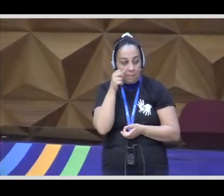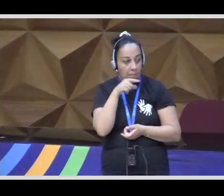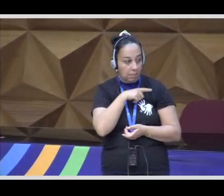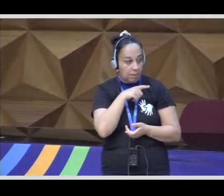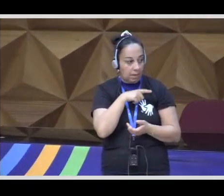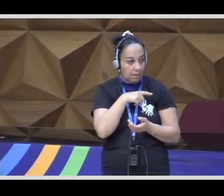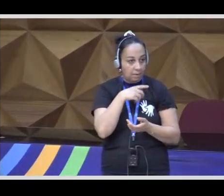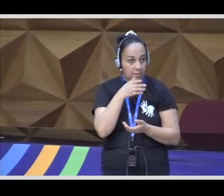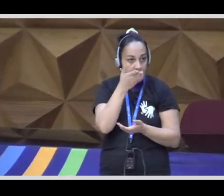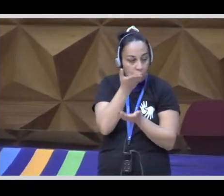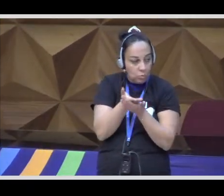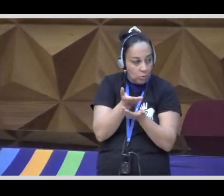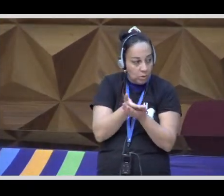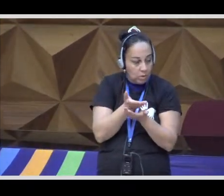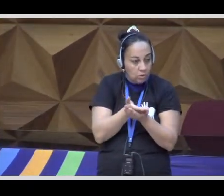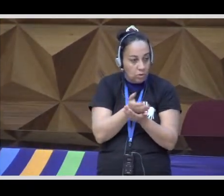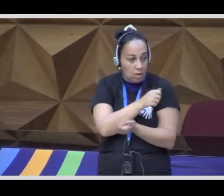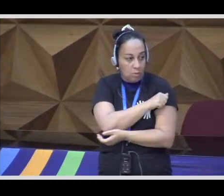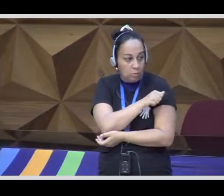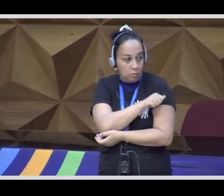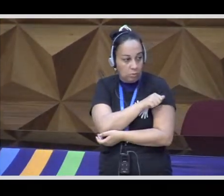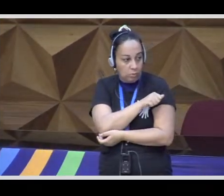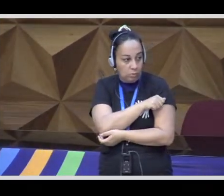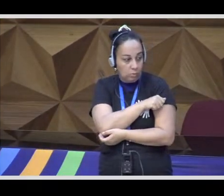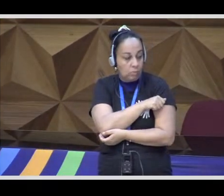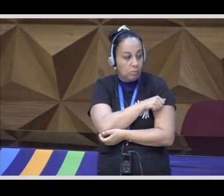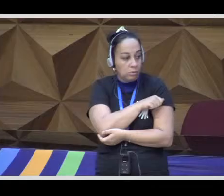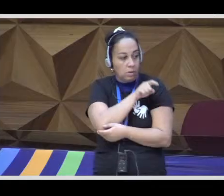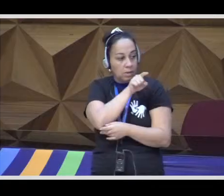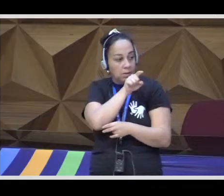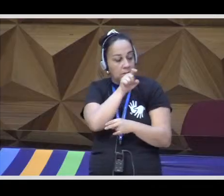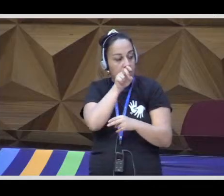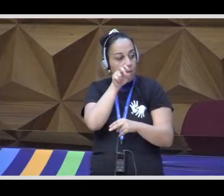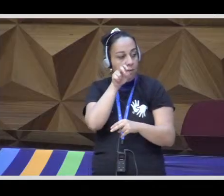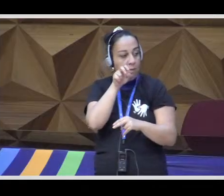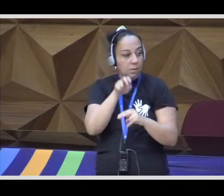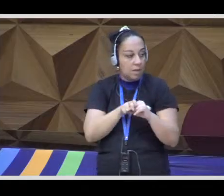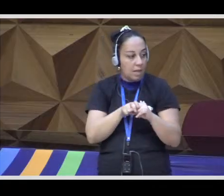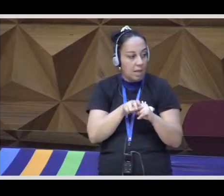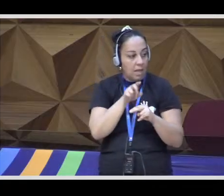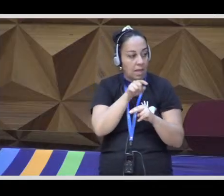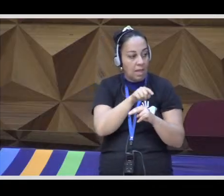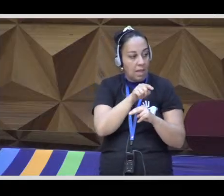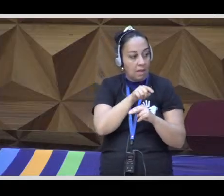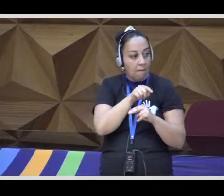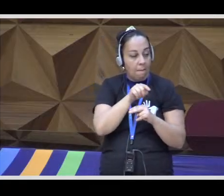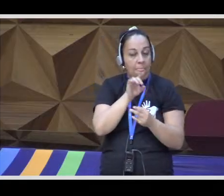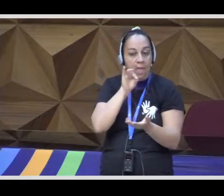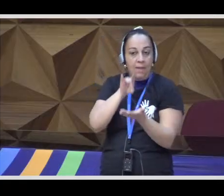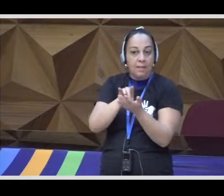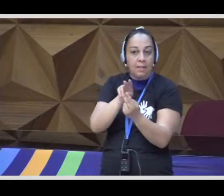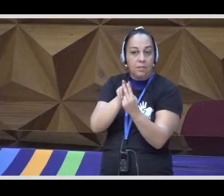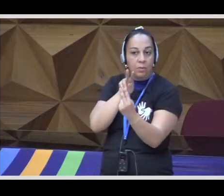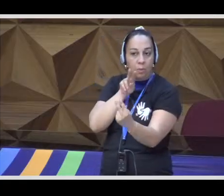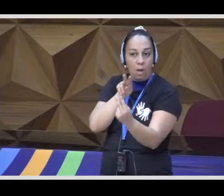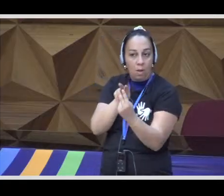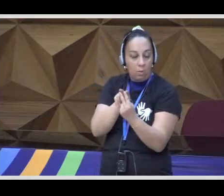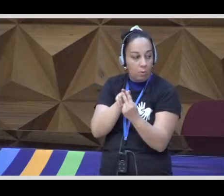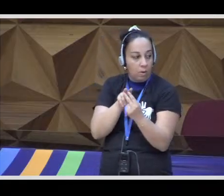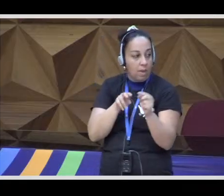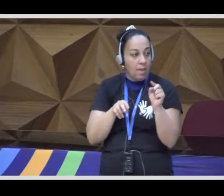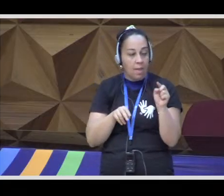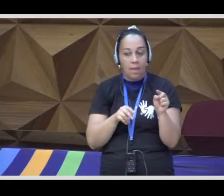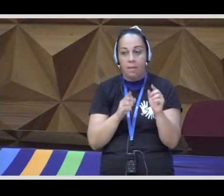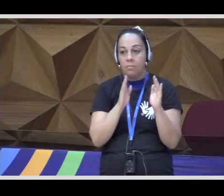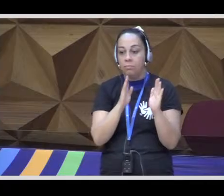She was composited into some virtual reality scenes. And what she's doing in those scenes is a whole load of